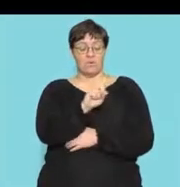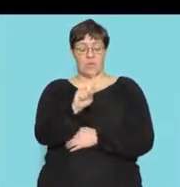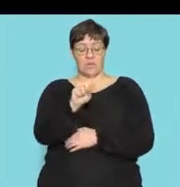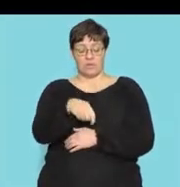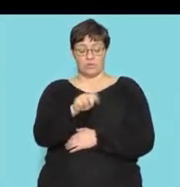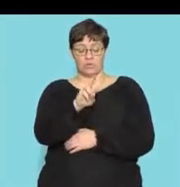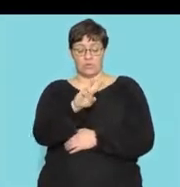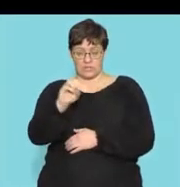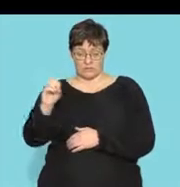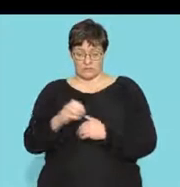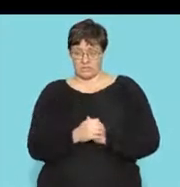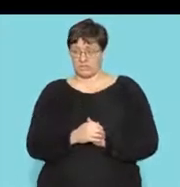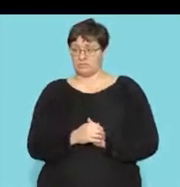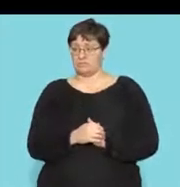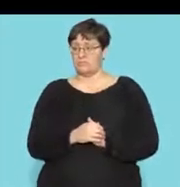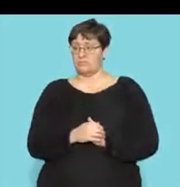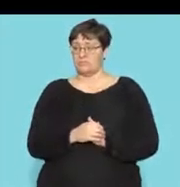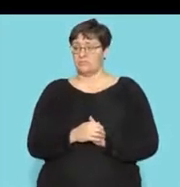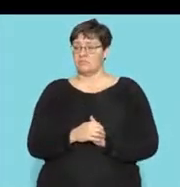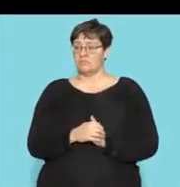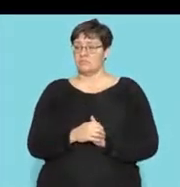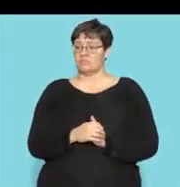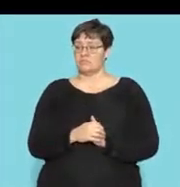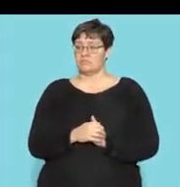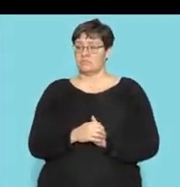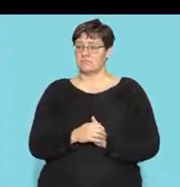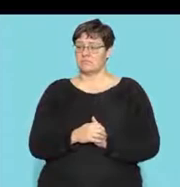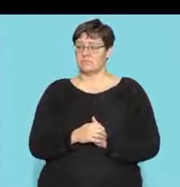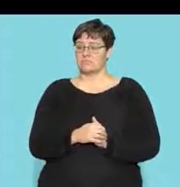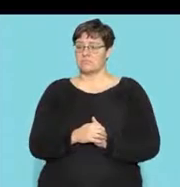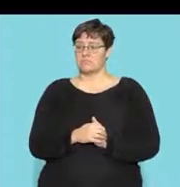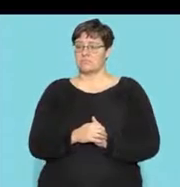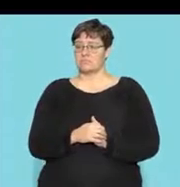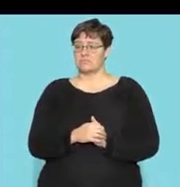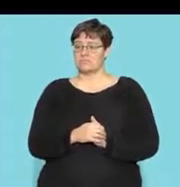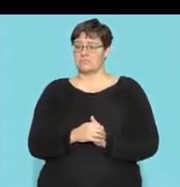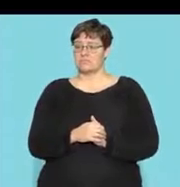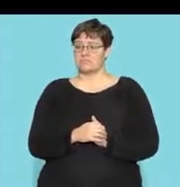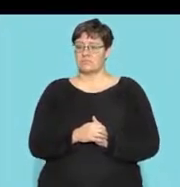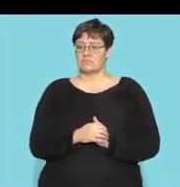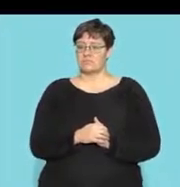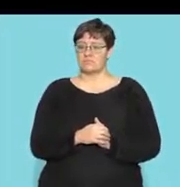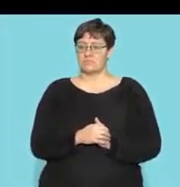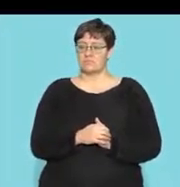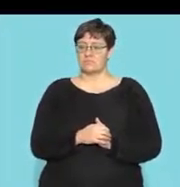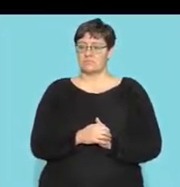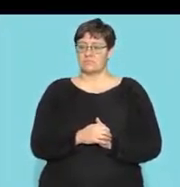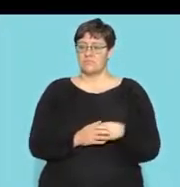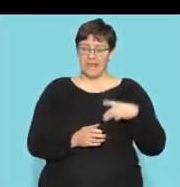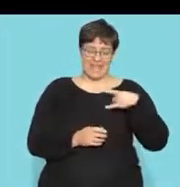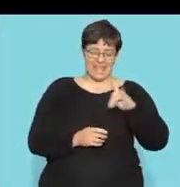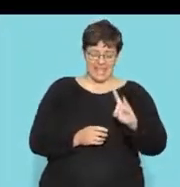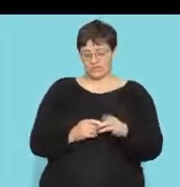51,200. Therefore, there's my 51,200. That will be my cash